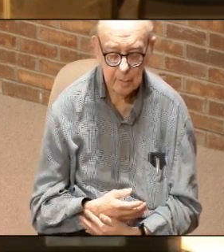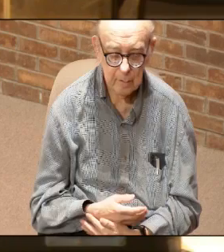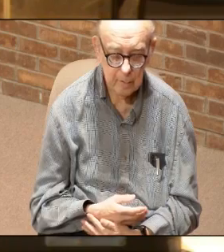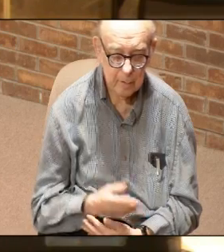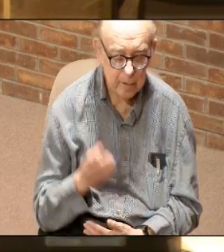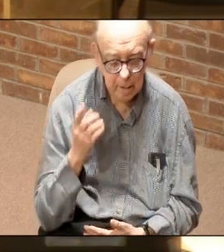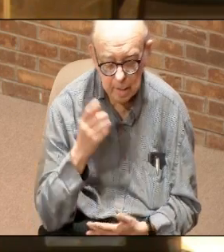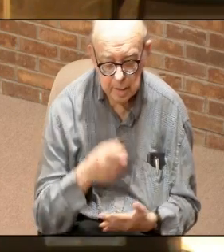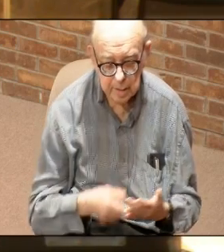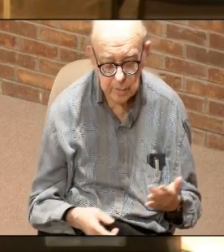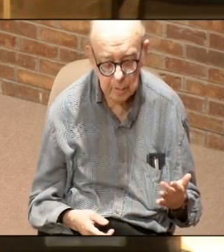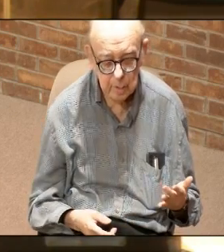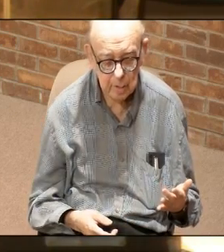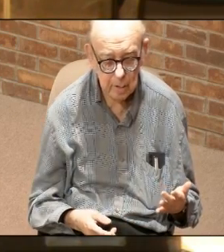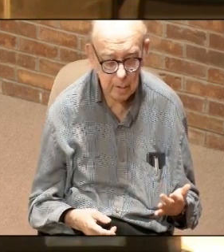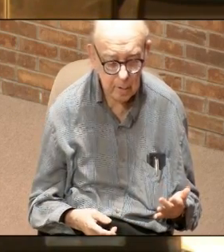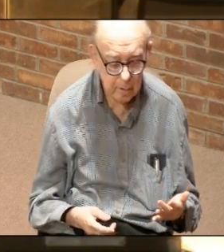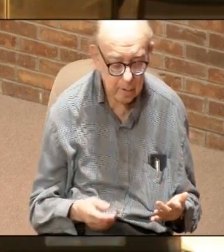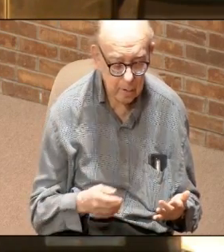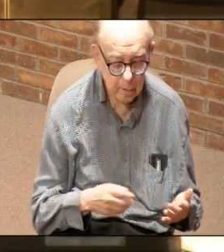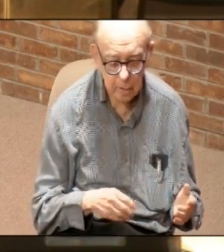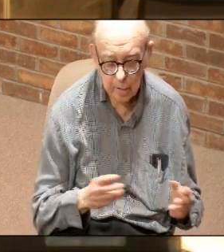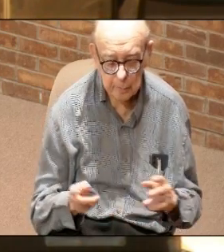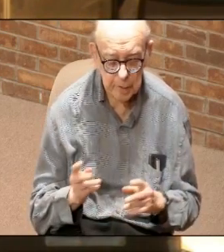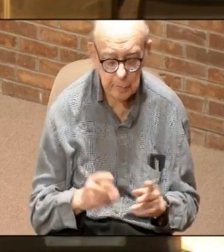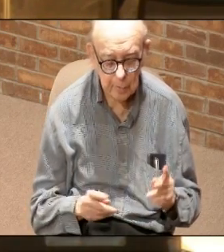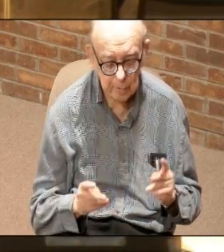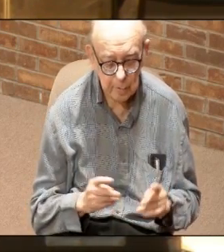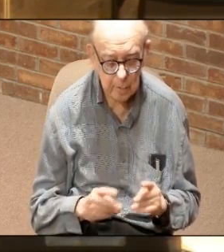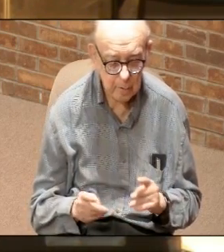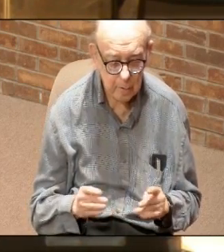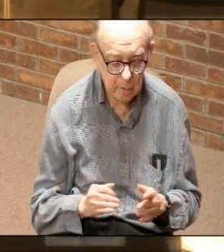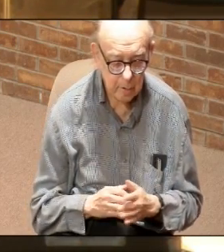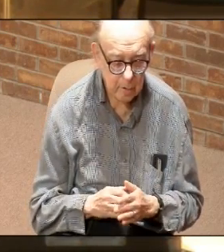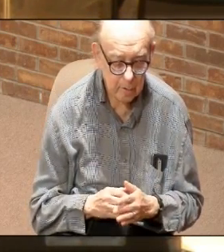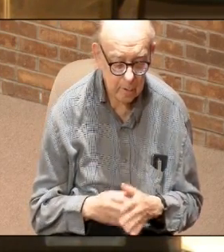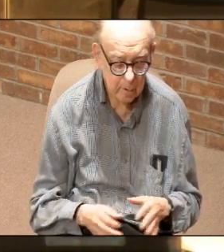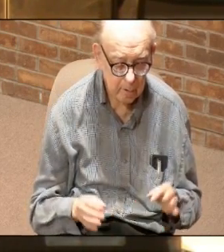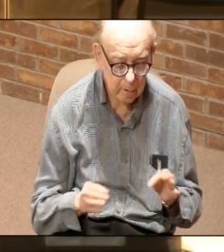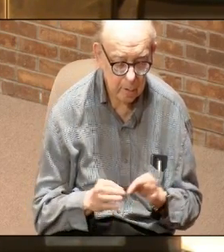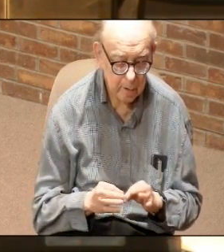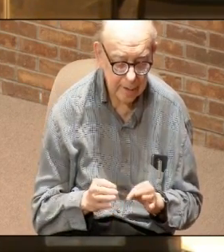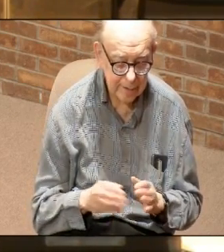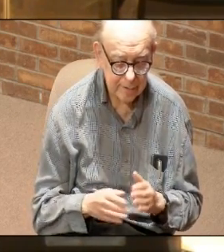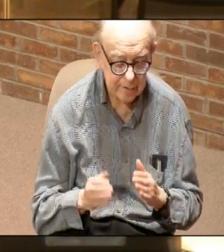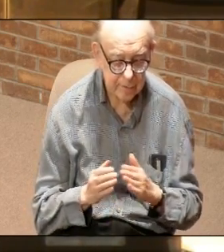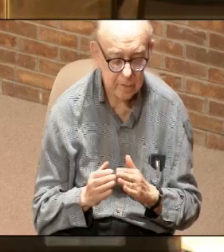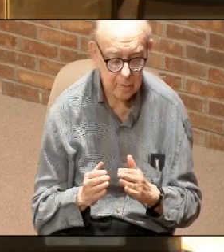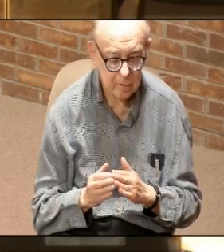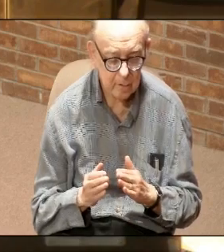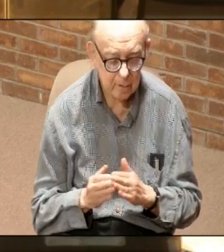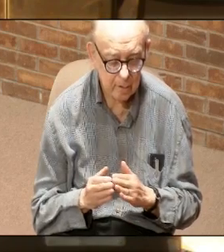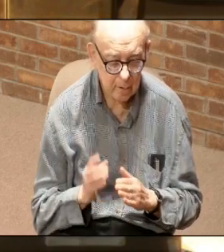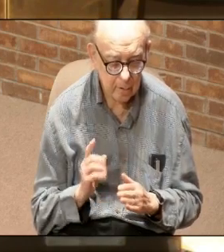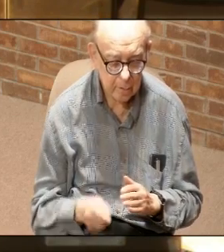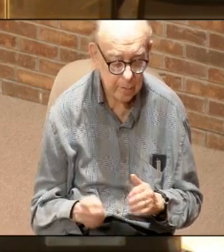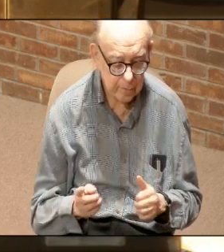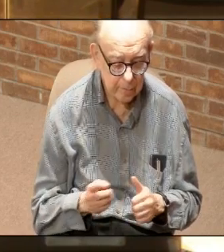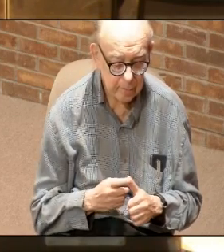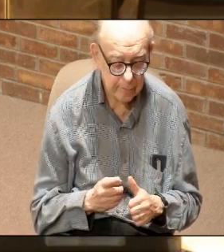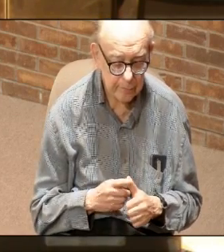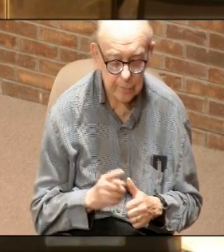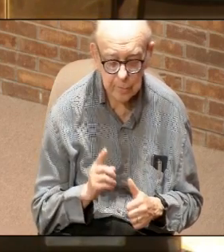And guess what? While everybody else that's of importance is in the city, you're going to be the